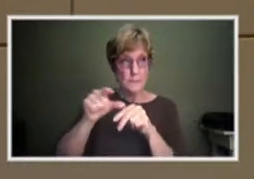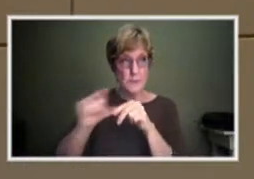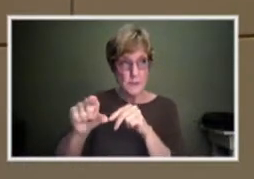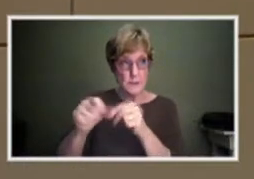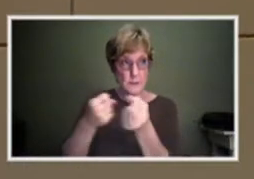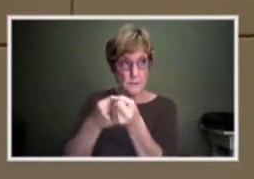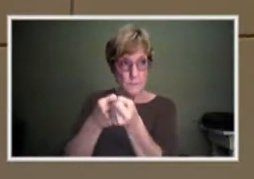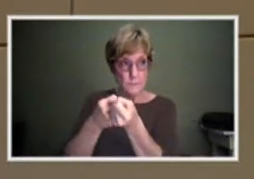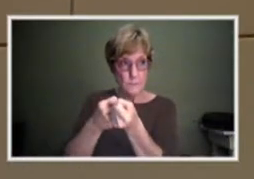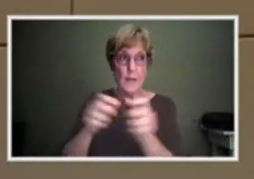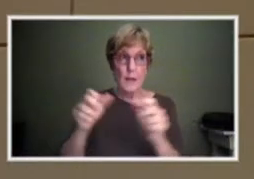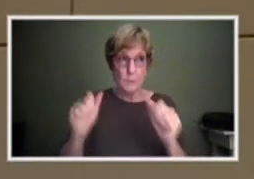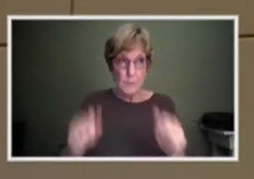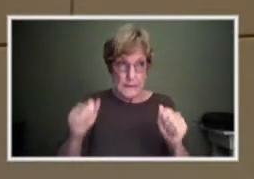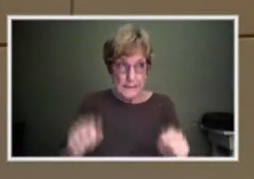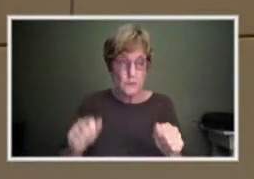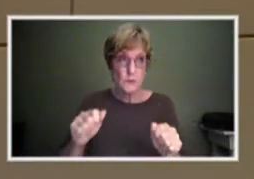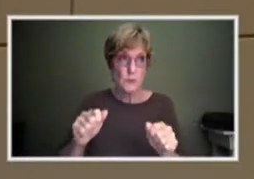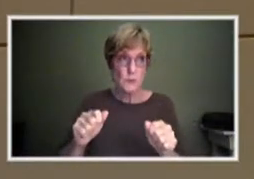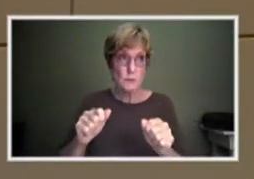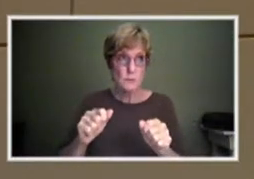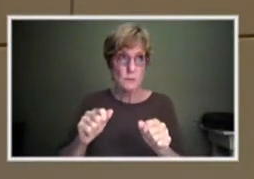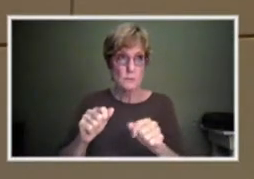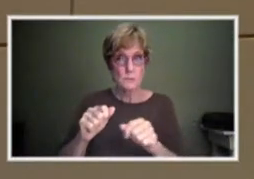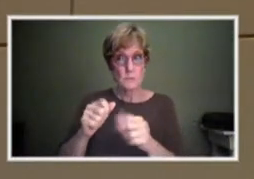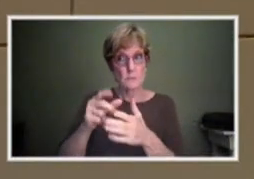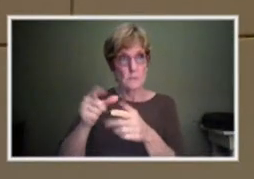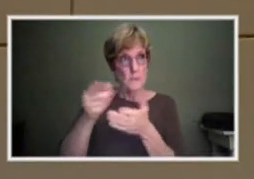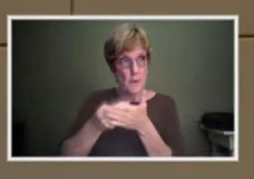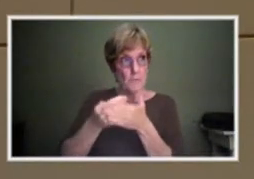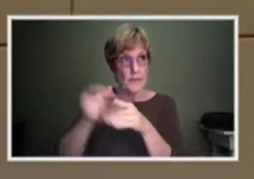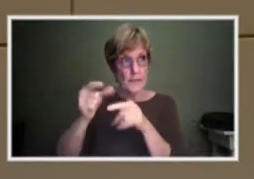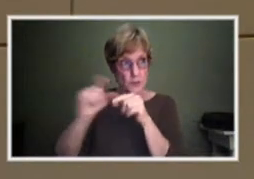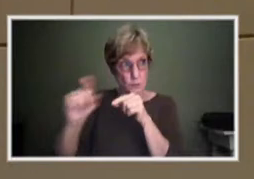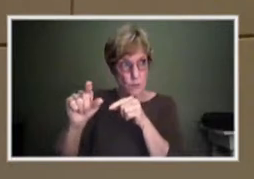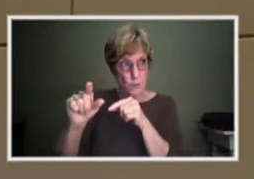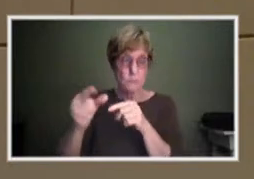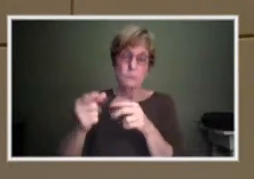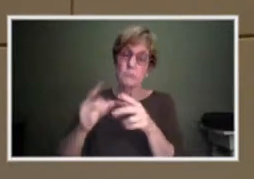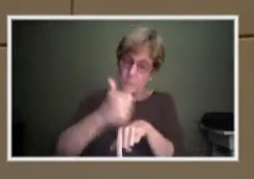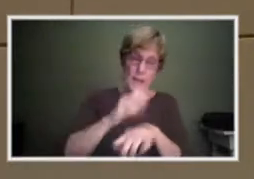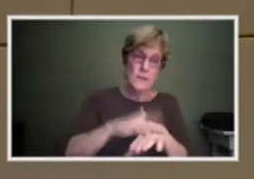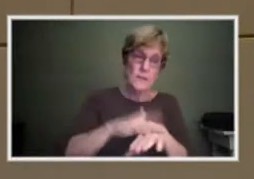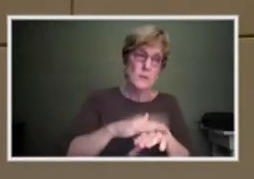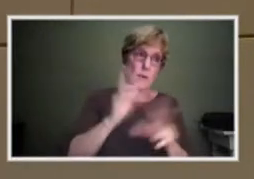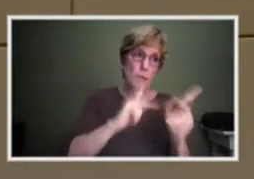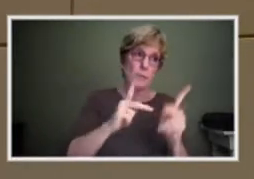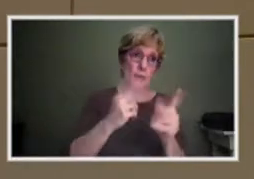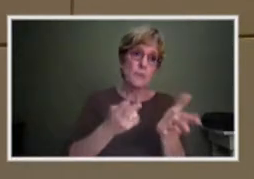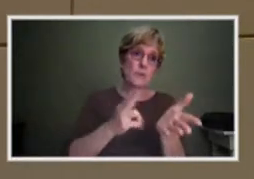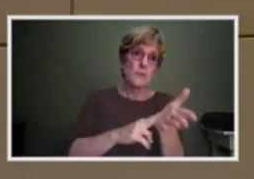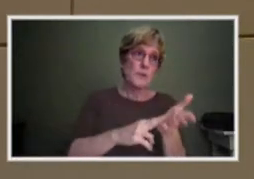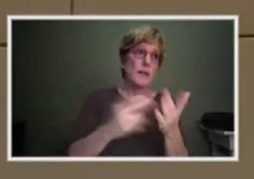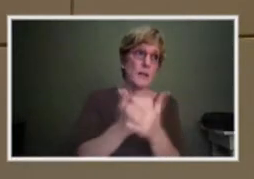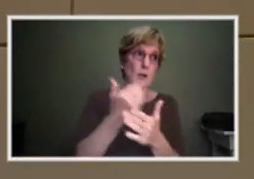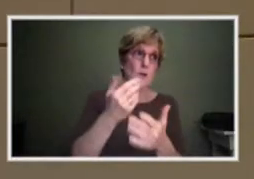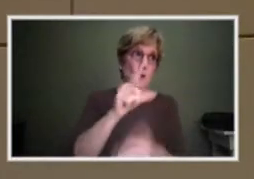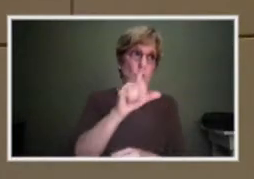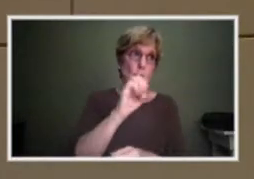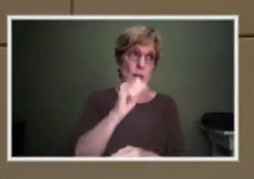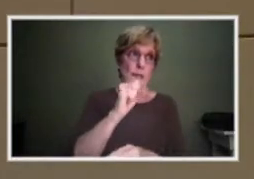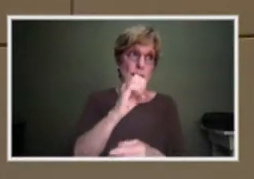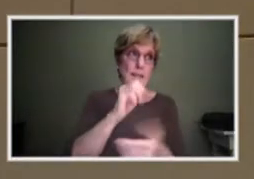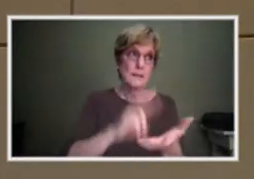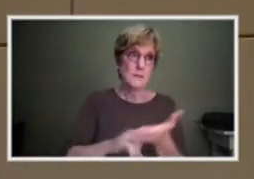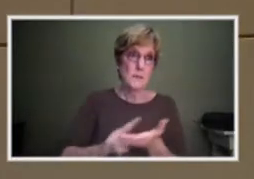potential subsidies based on lease renewal, I would like for us, as we move forward, I think